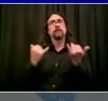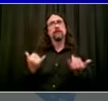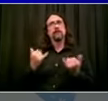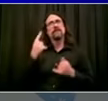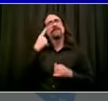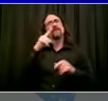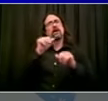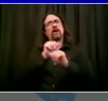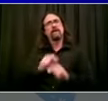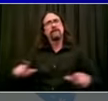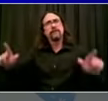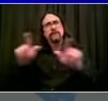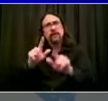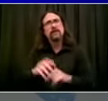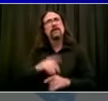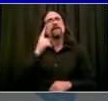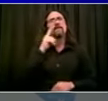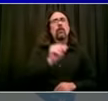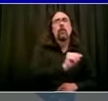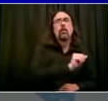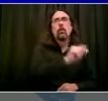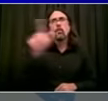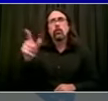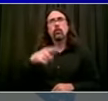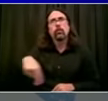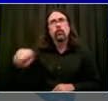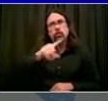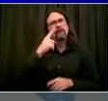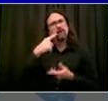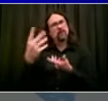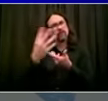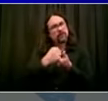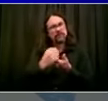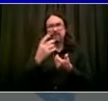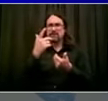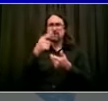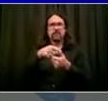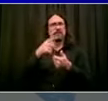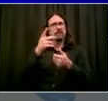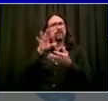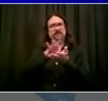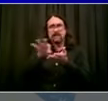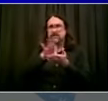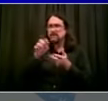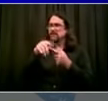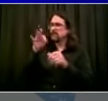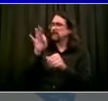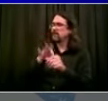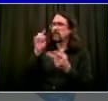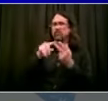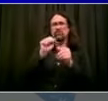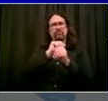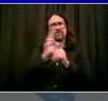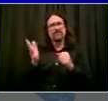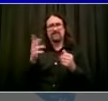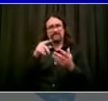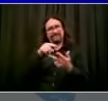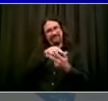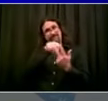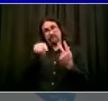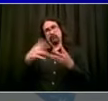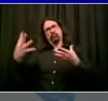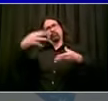a coronavirus test can get a test. All those actions are things that you can do that will make a big difference for this city right now and well into the